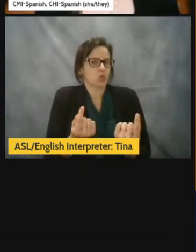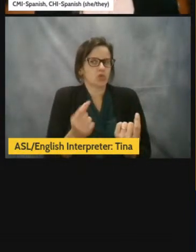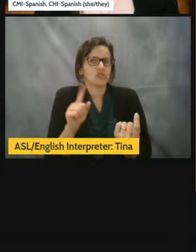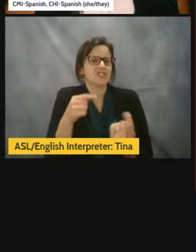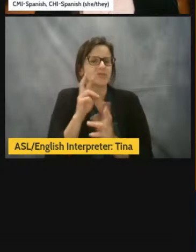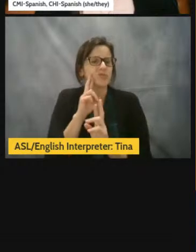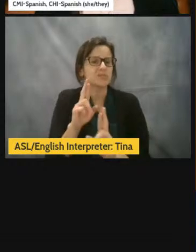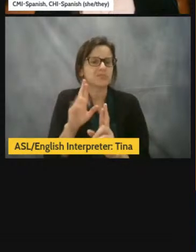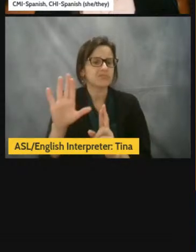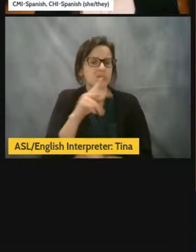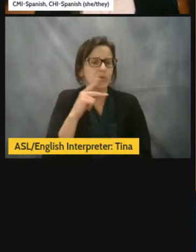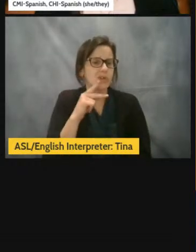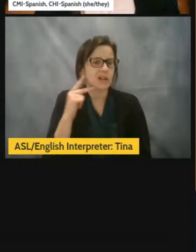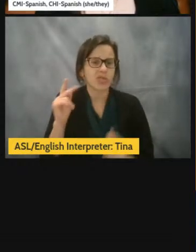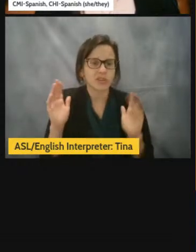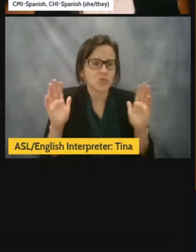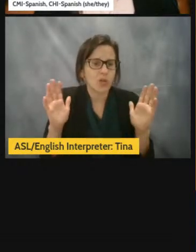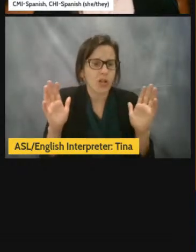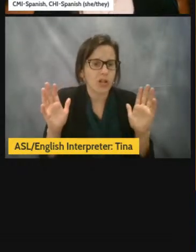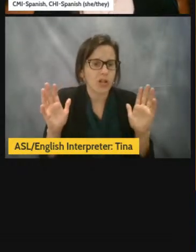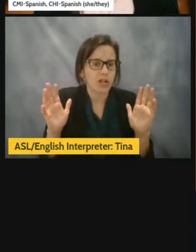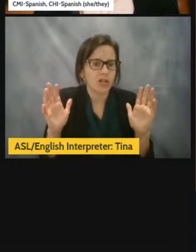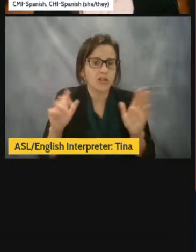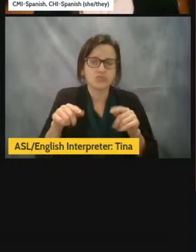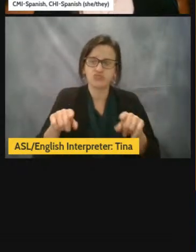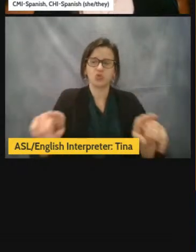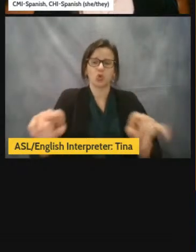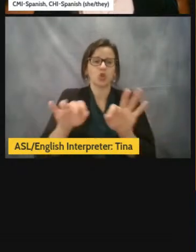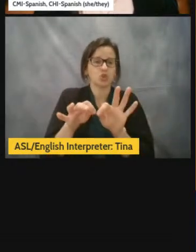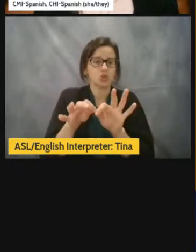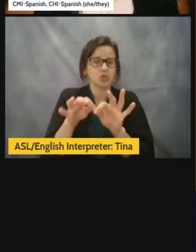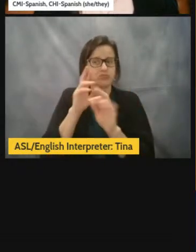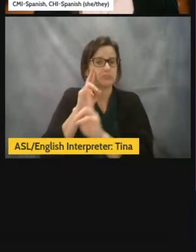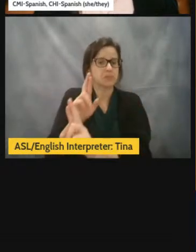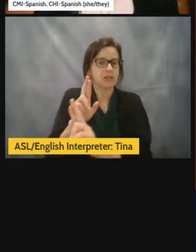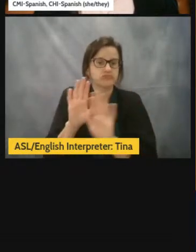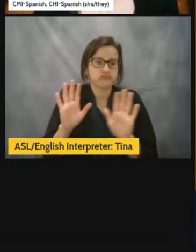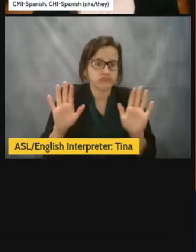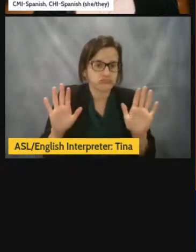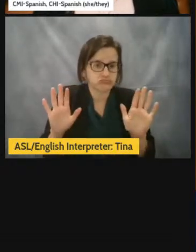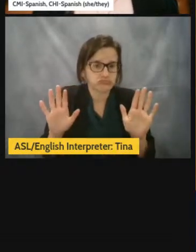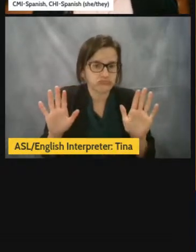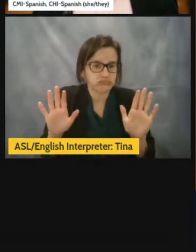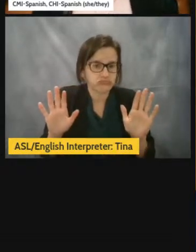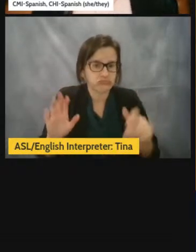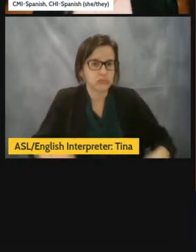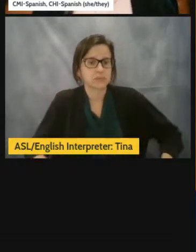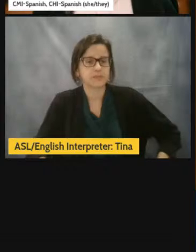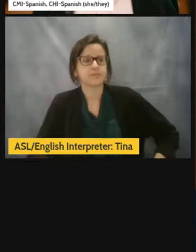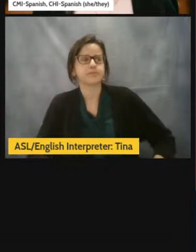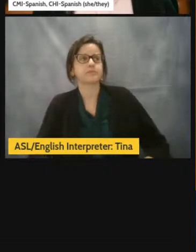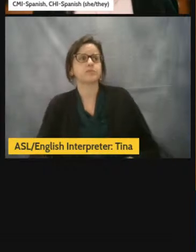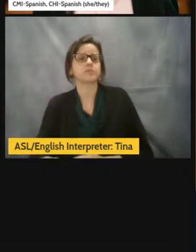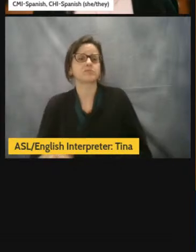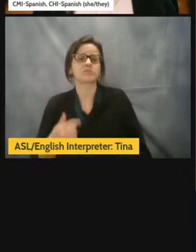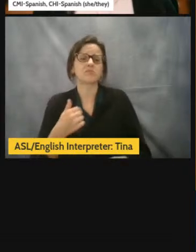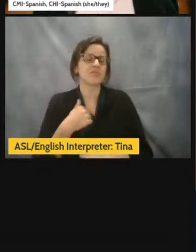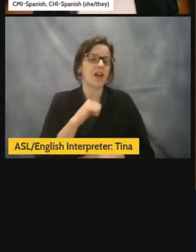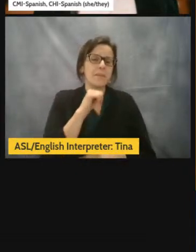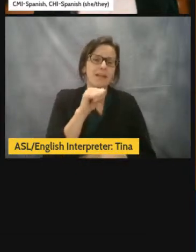people's pronouns when we're interpreting, okay? I'm not gonna mince words